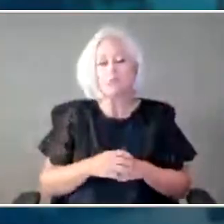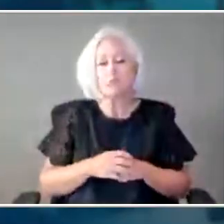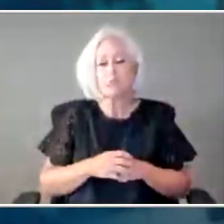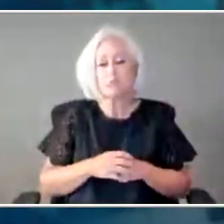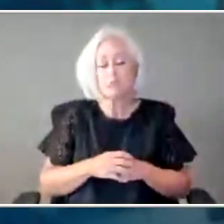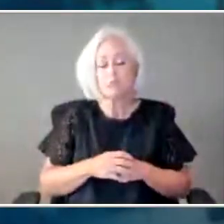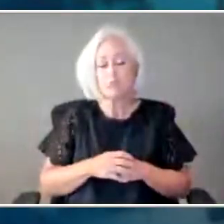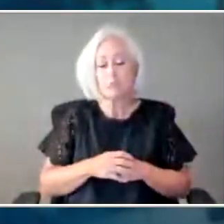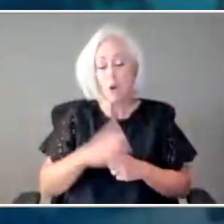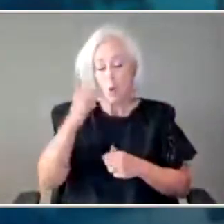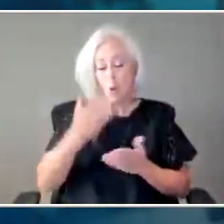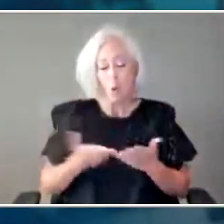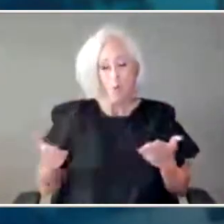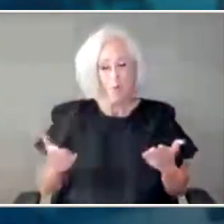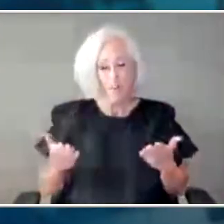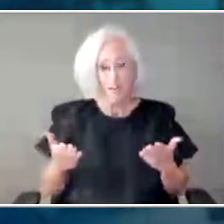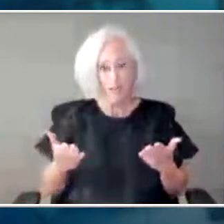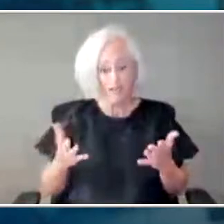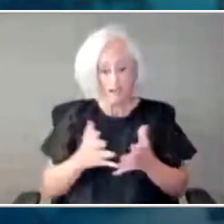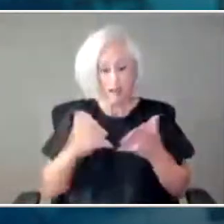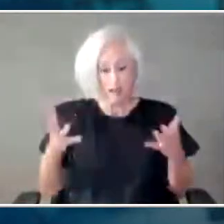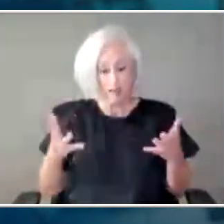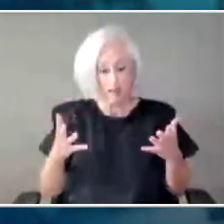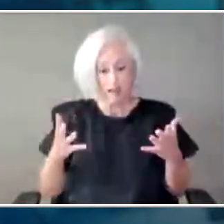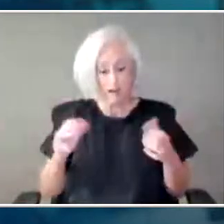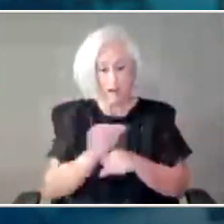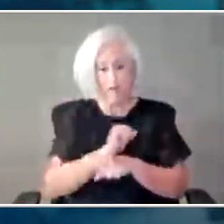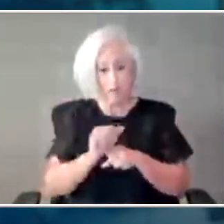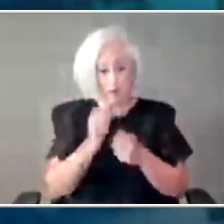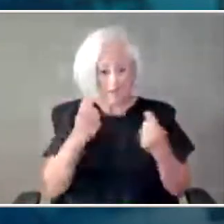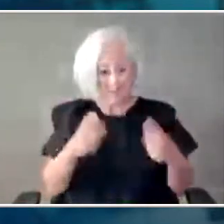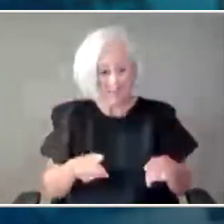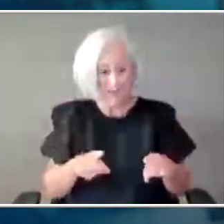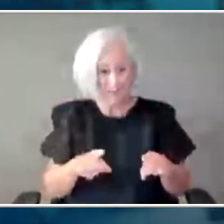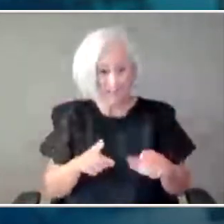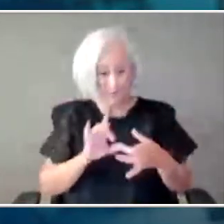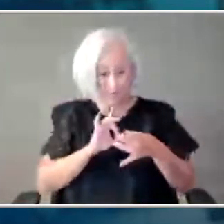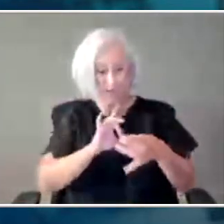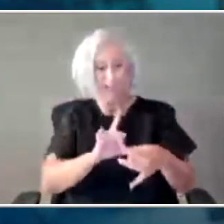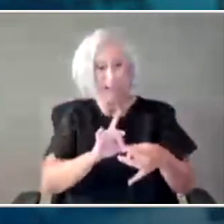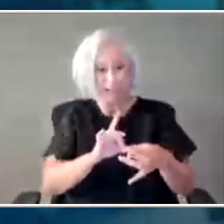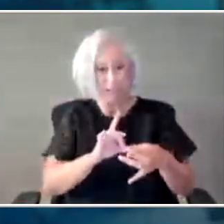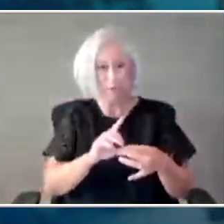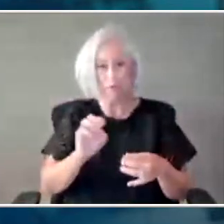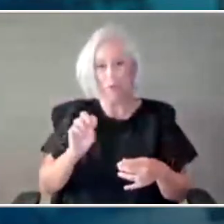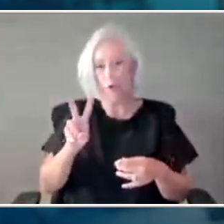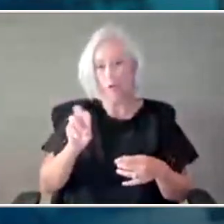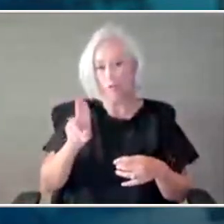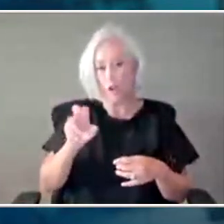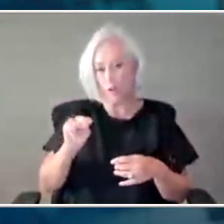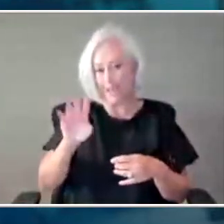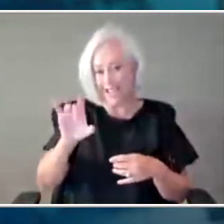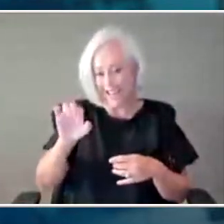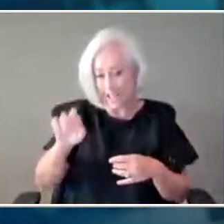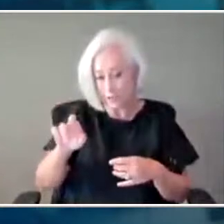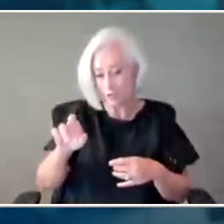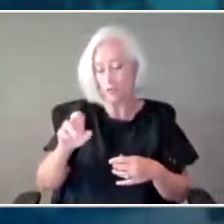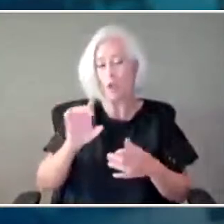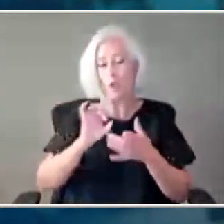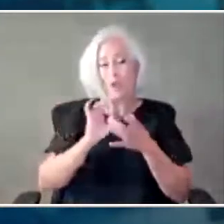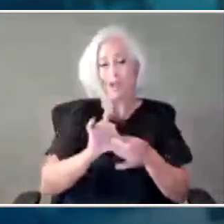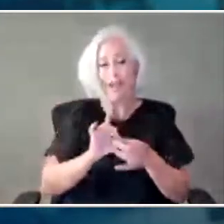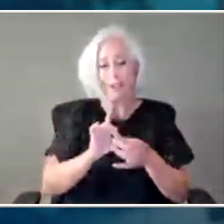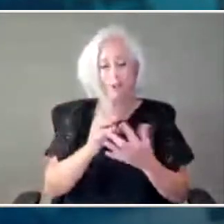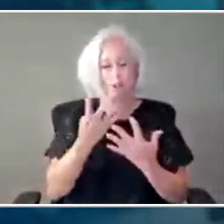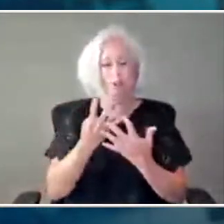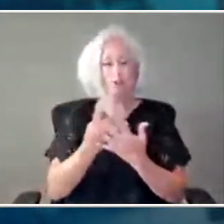there's a lot of work going on in this. I think we'll all be very excited when we eventually hopefully get something that we can use better for screening. So